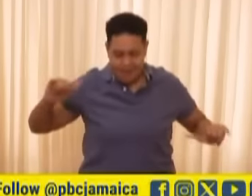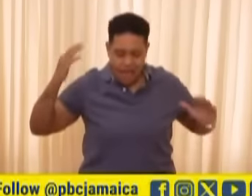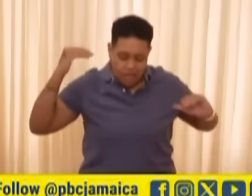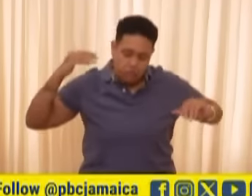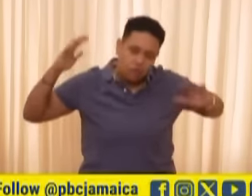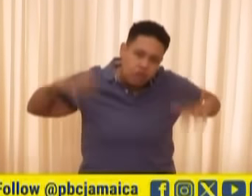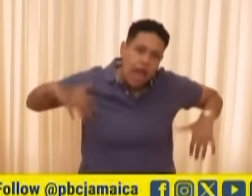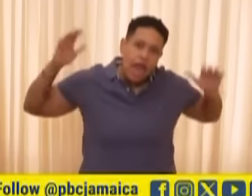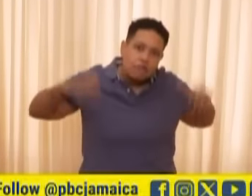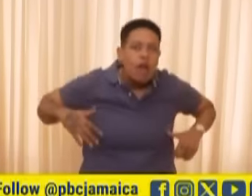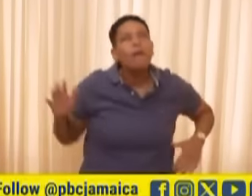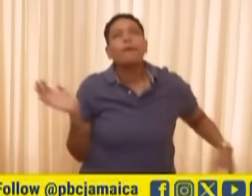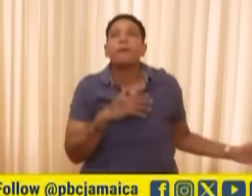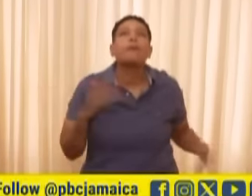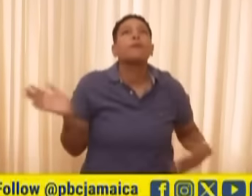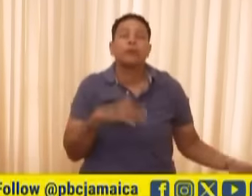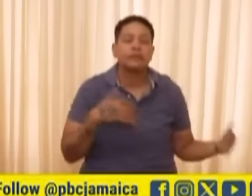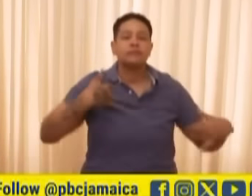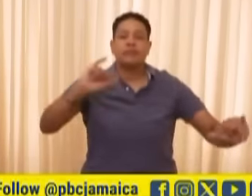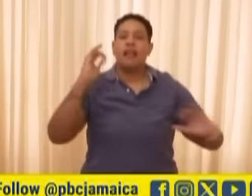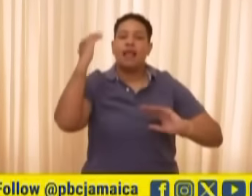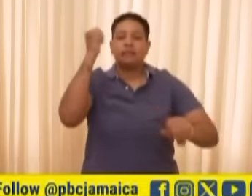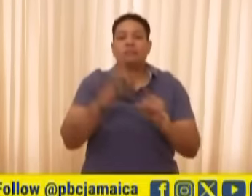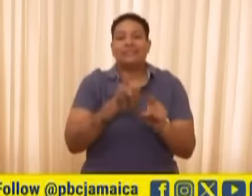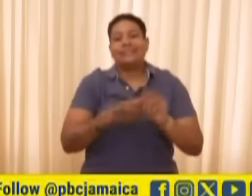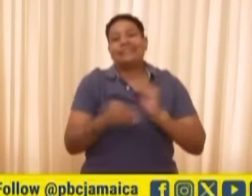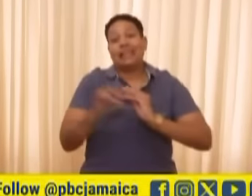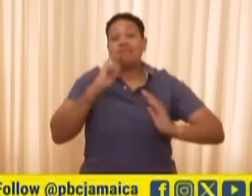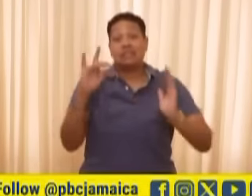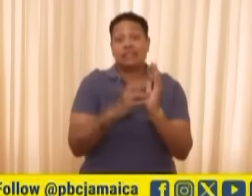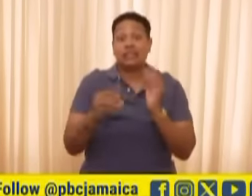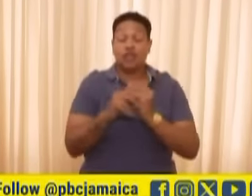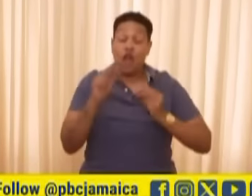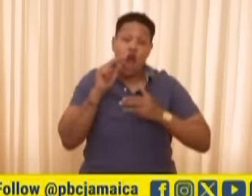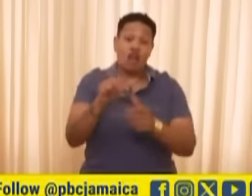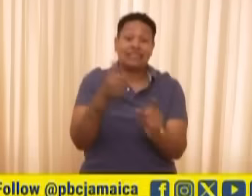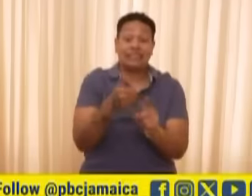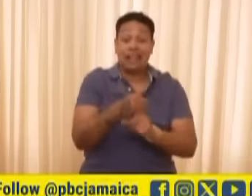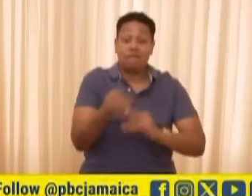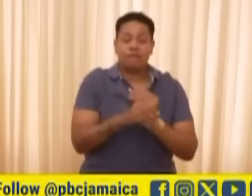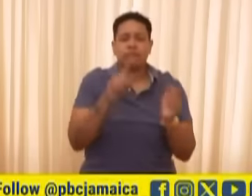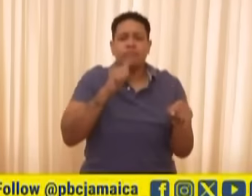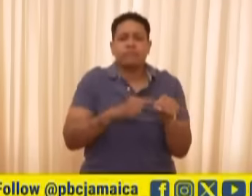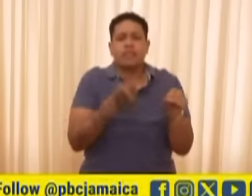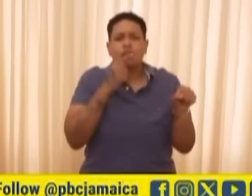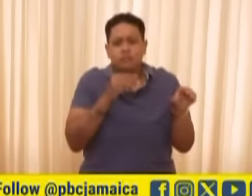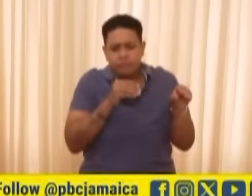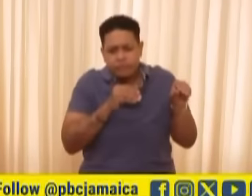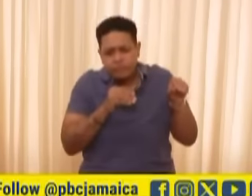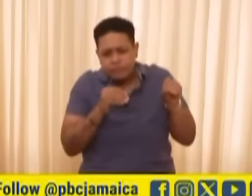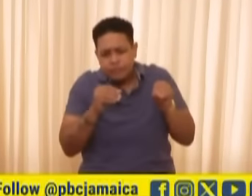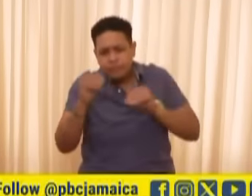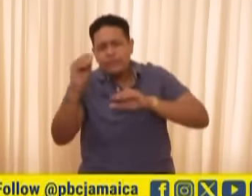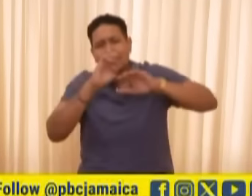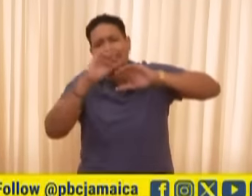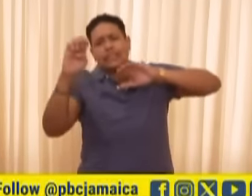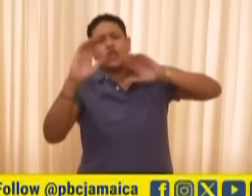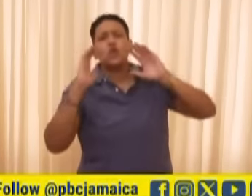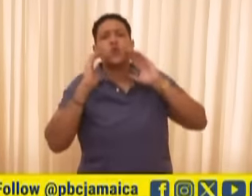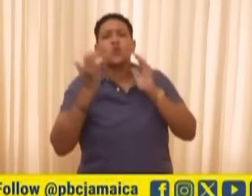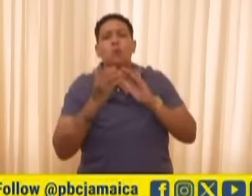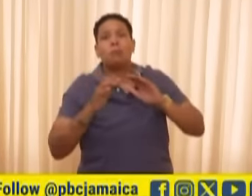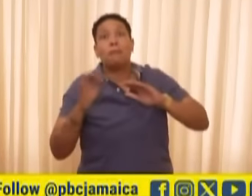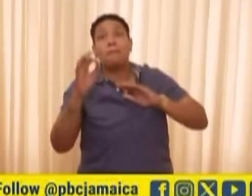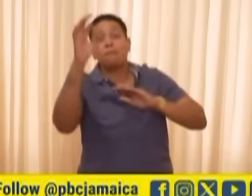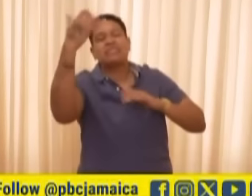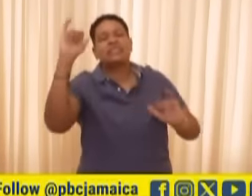to linger even as the situation, as the center or as the hurricane itself starts to move even over eastern Cuba. We will